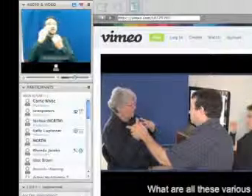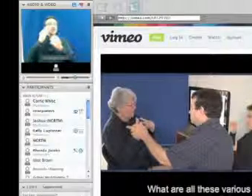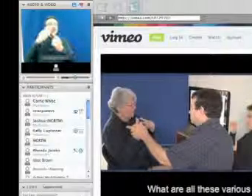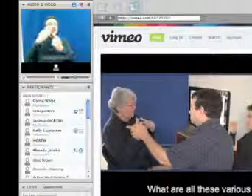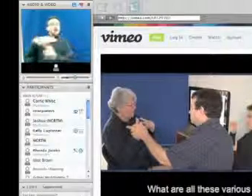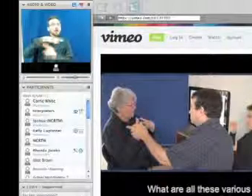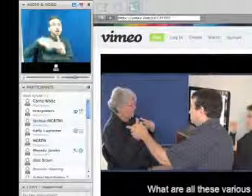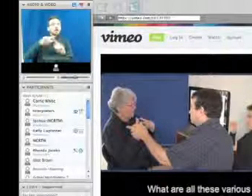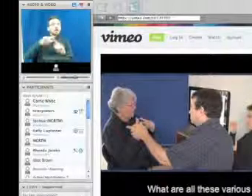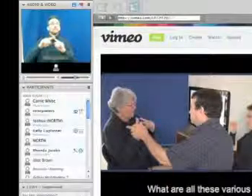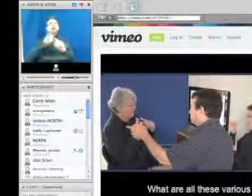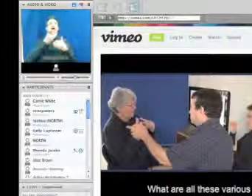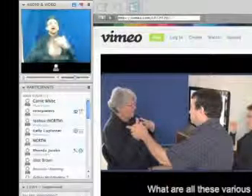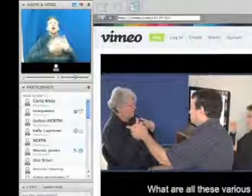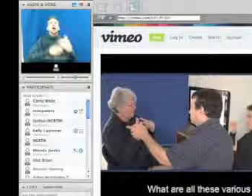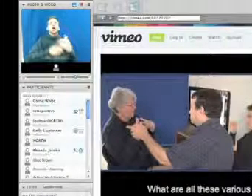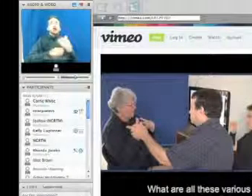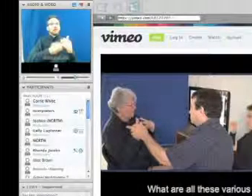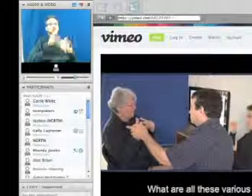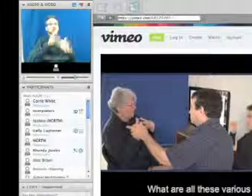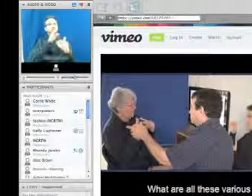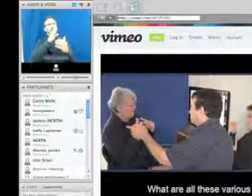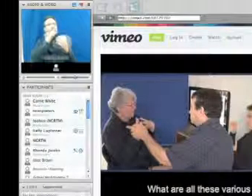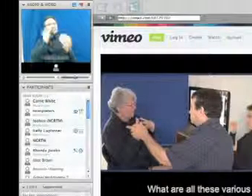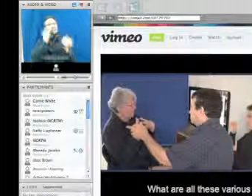to the second box of